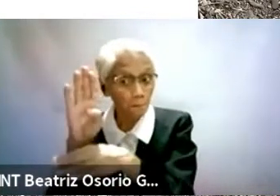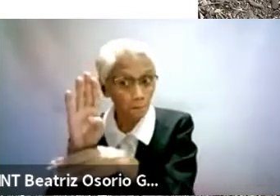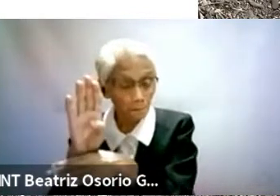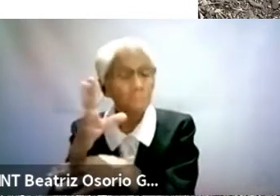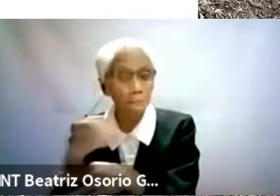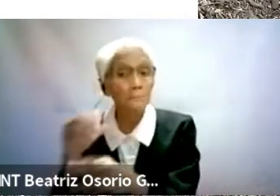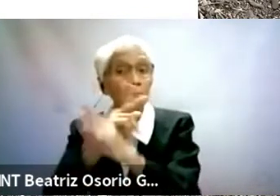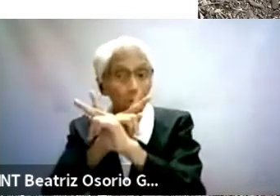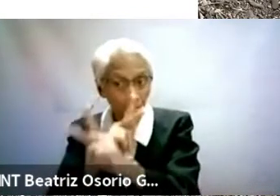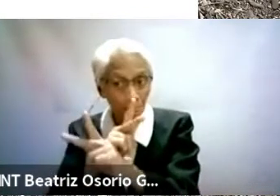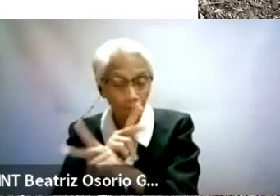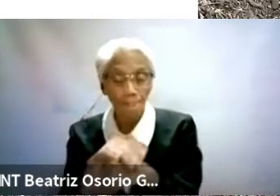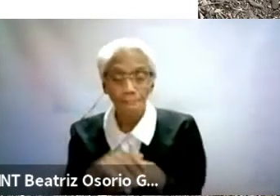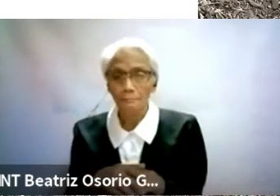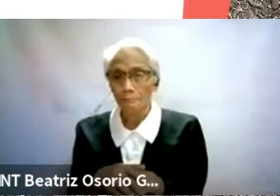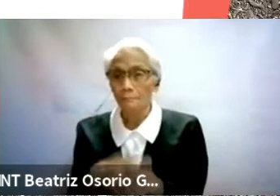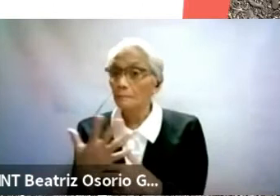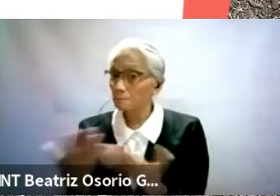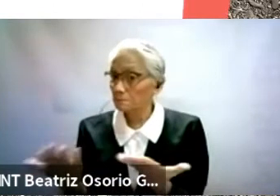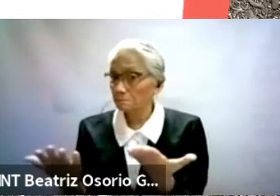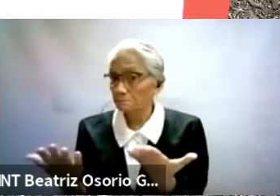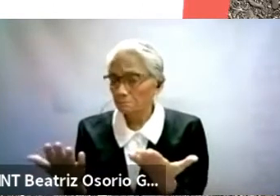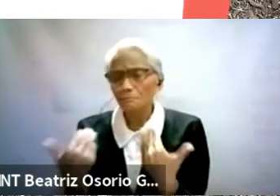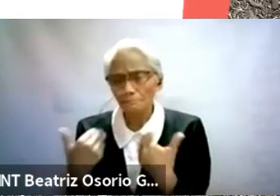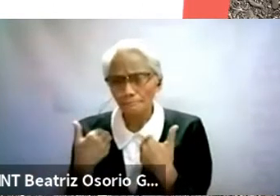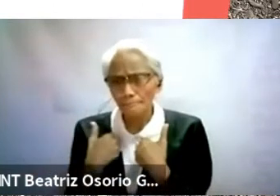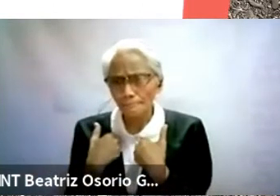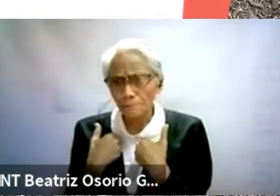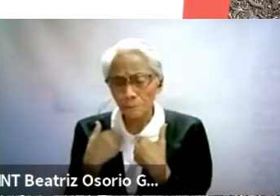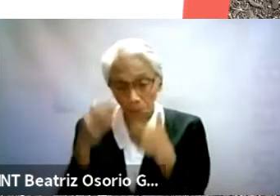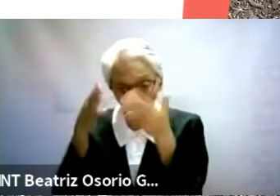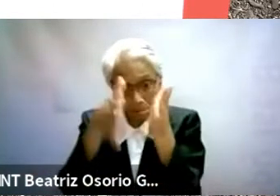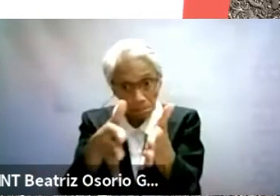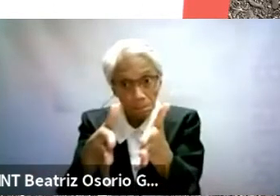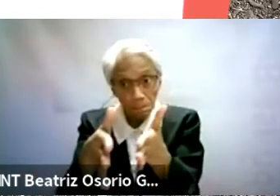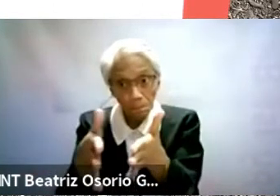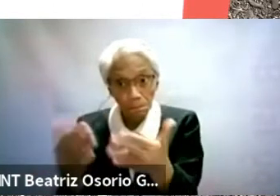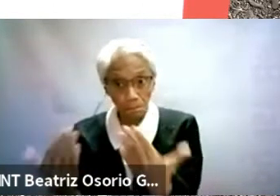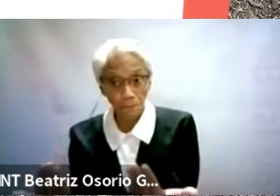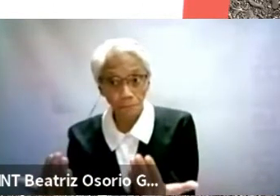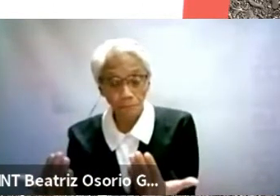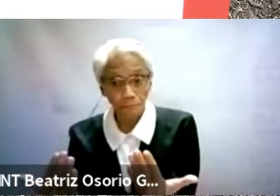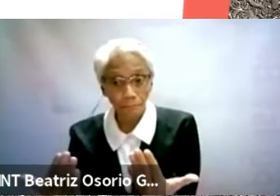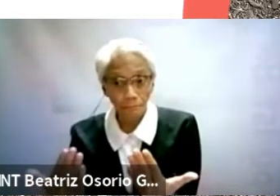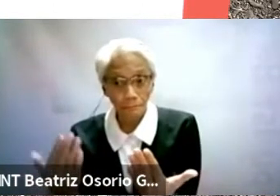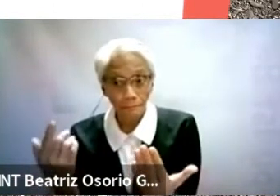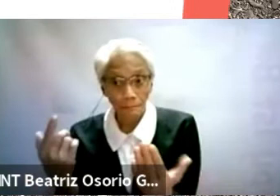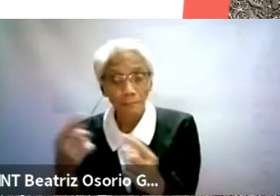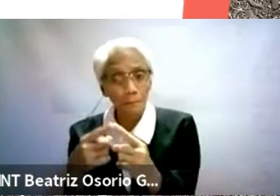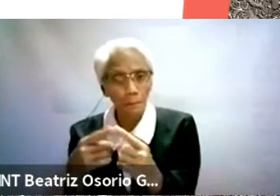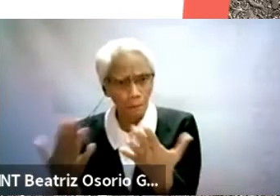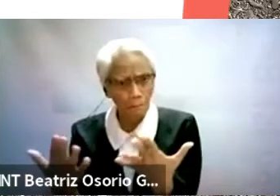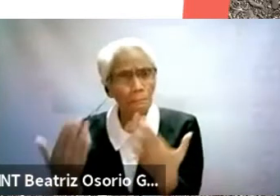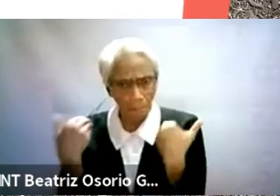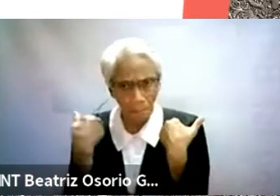protected. So I will leave it at this point. There are many